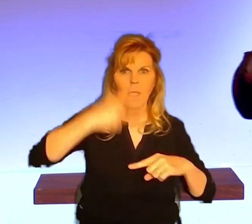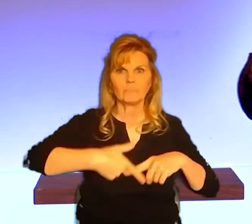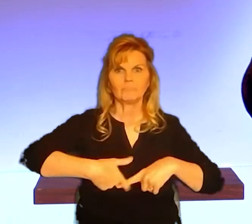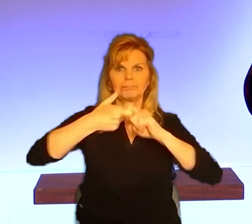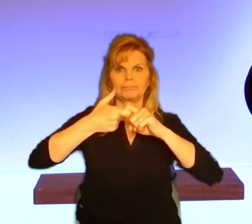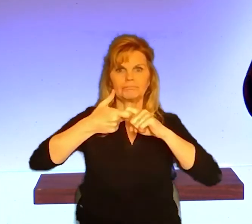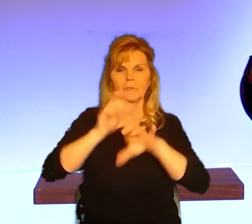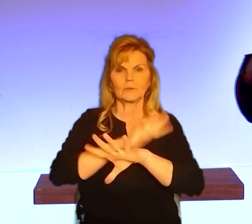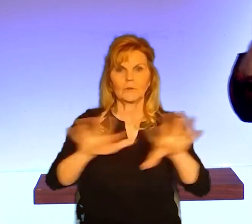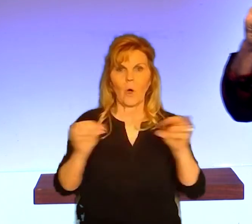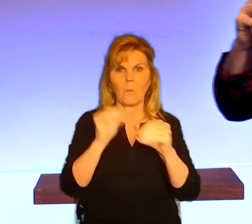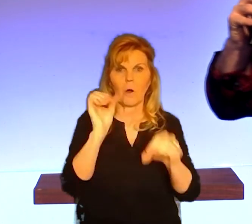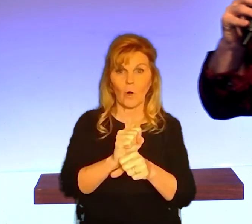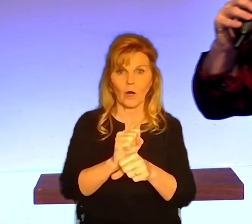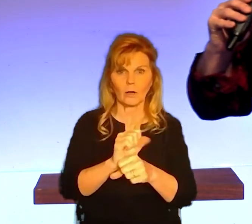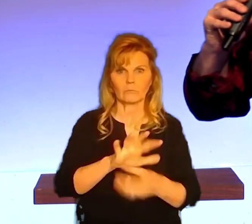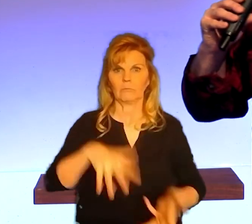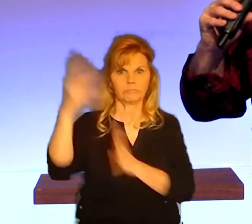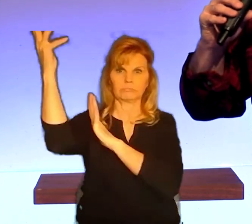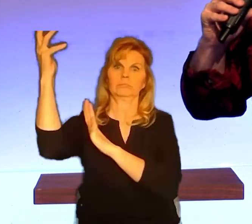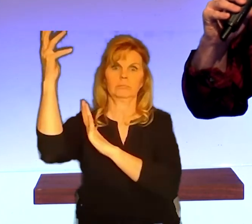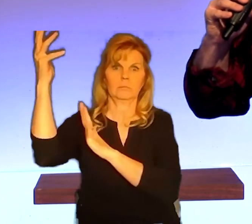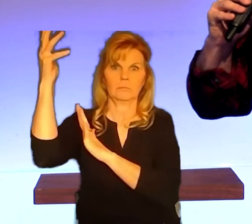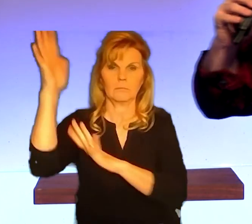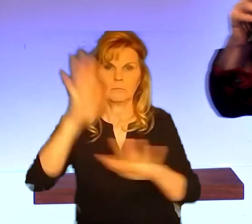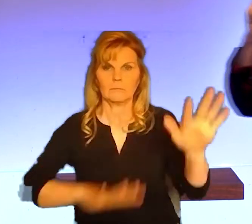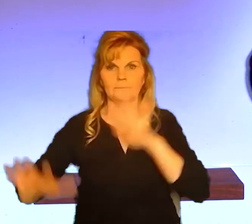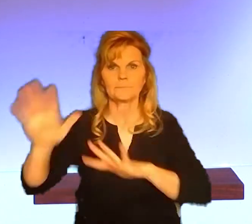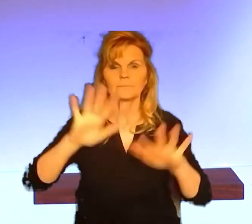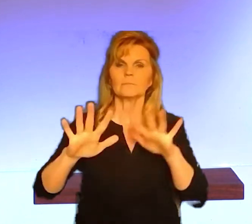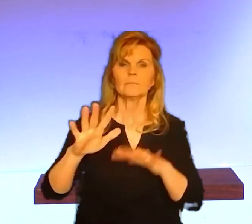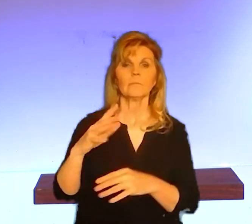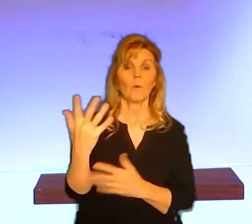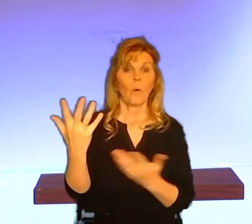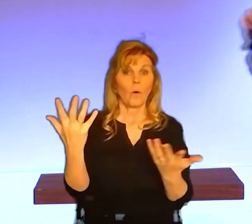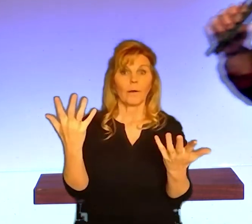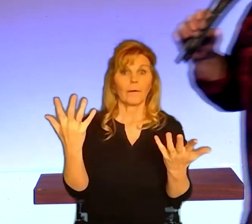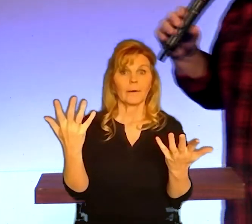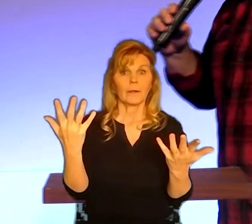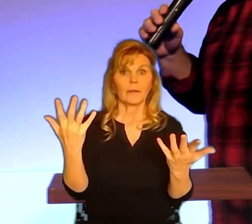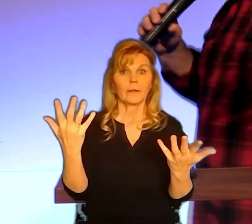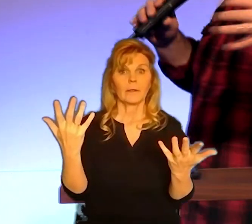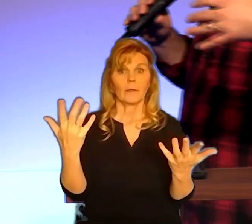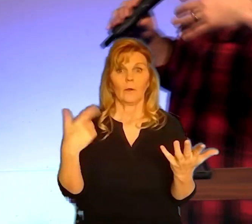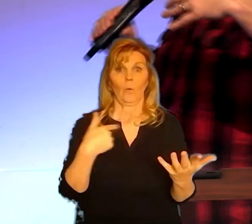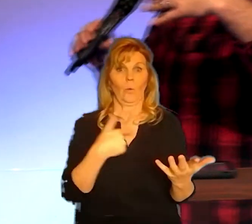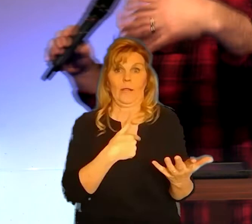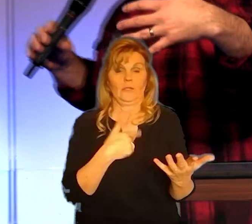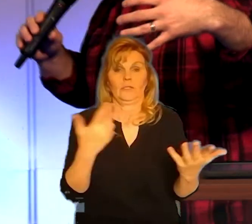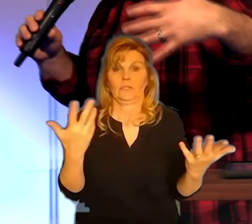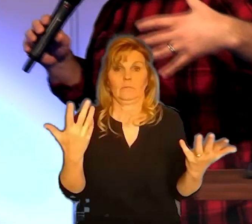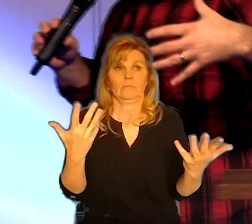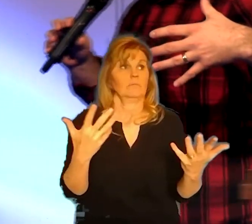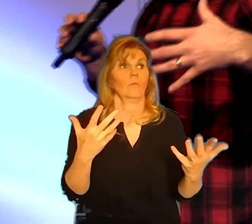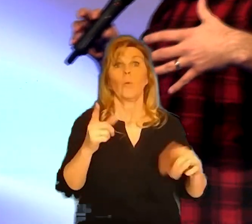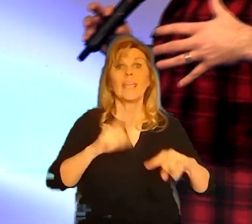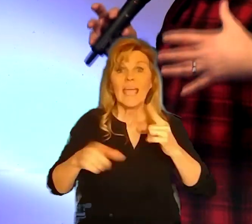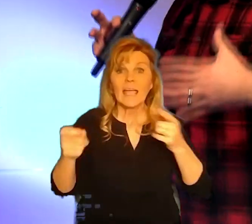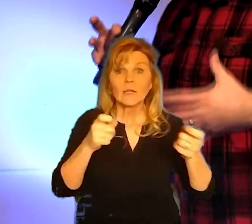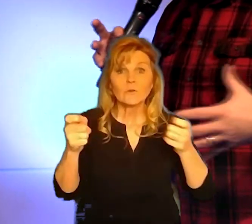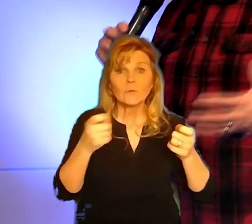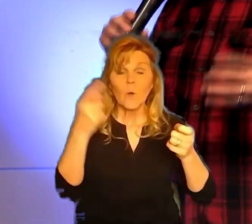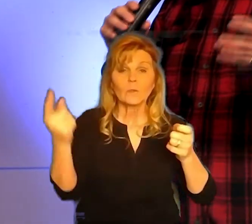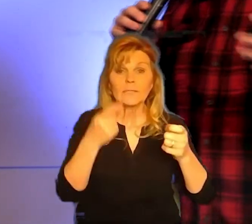like in the situation that we're currently in. Or something happens to us that are completely beyond our control and